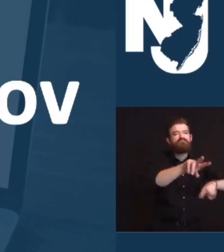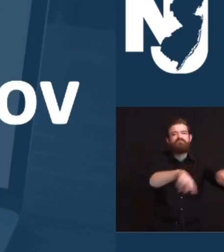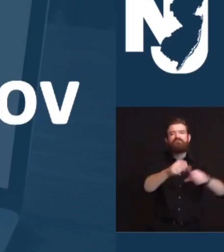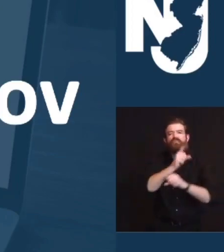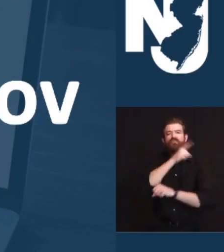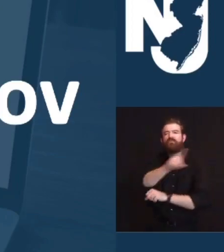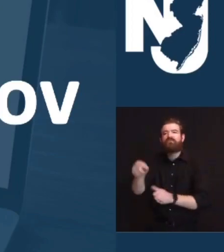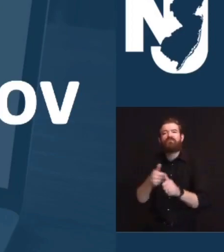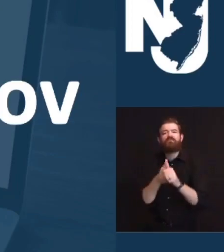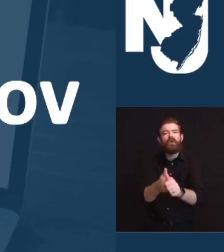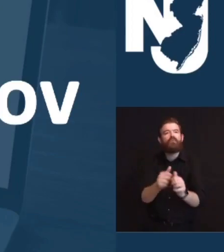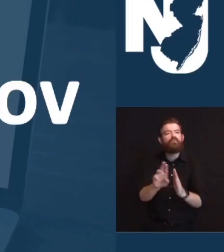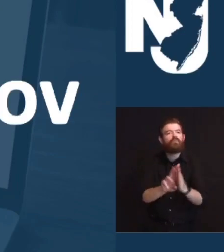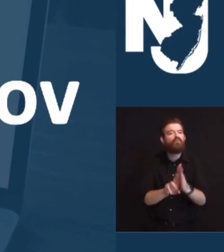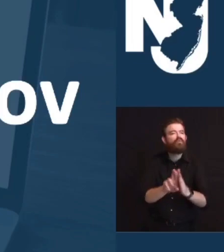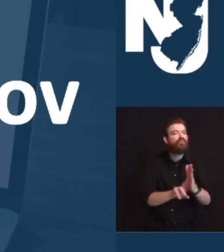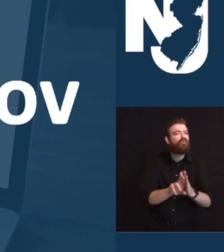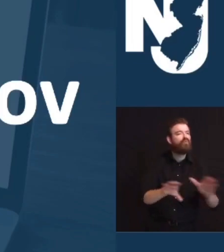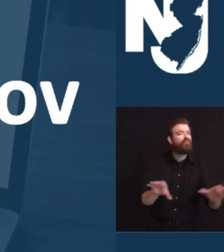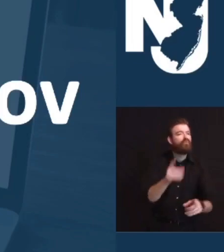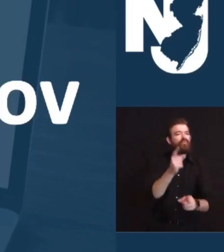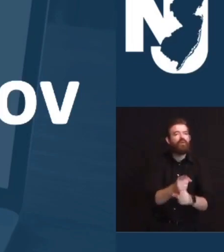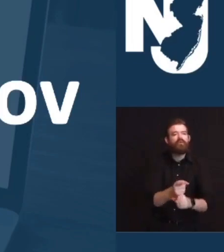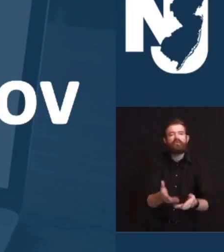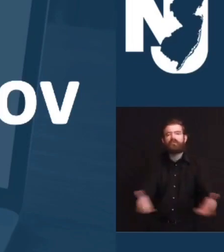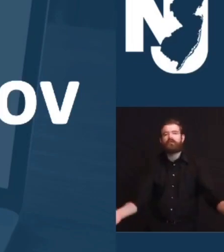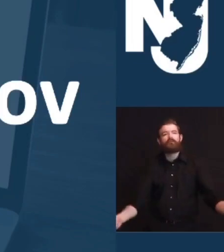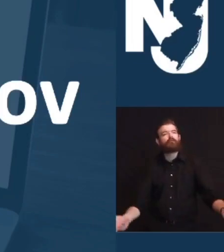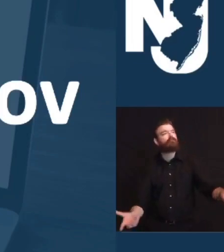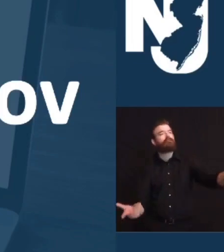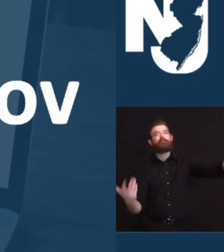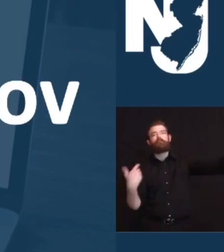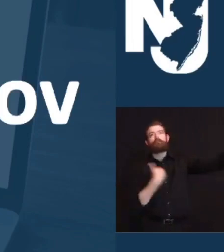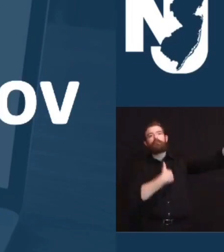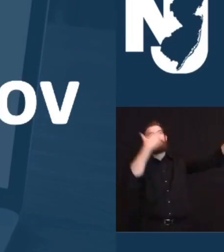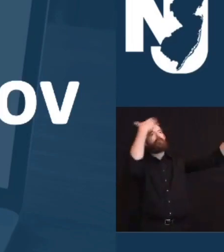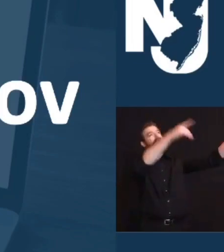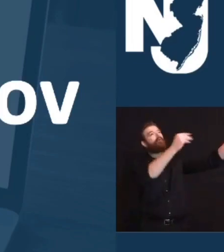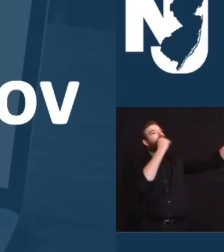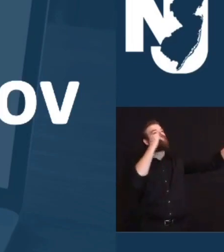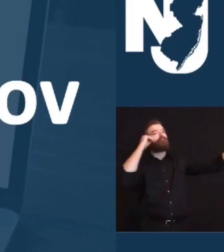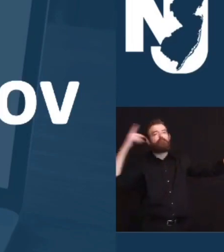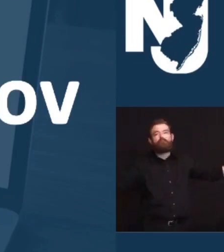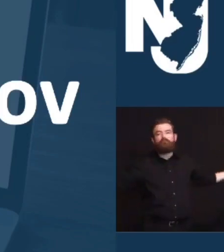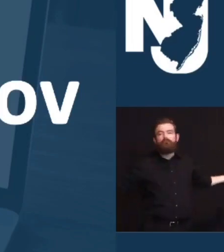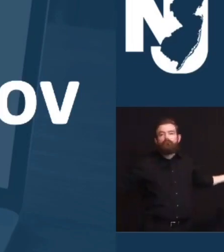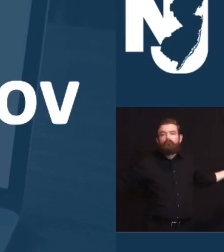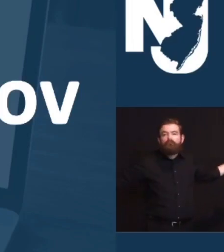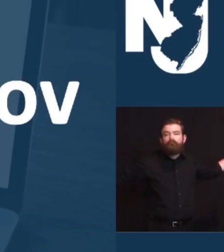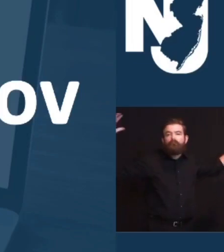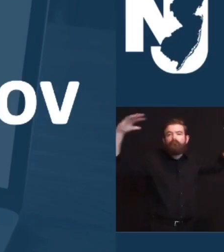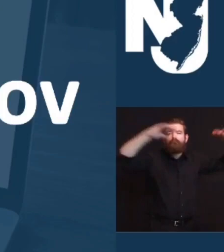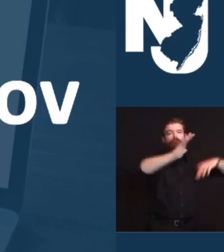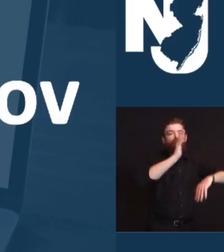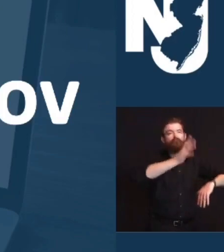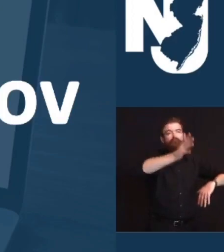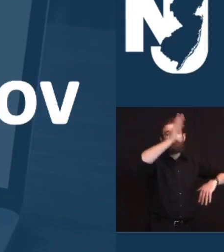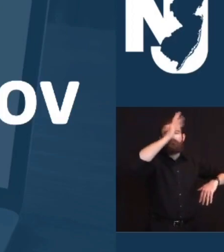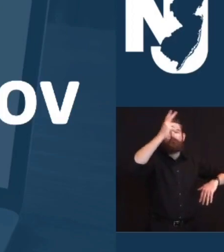multi-generational family living, especially. That's where we're seeing, not all of the challenges, but that's where we're seeing the bulk